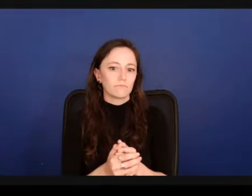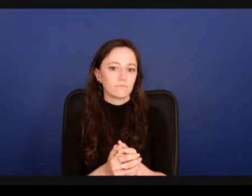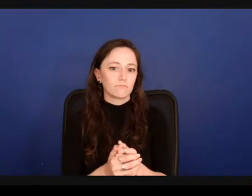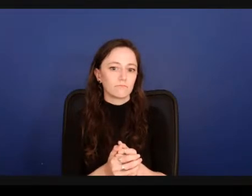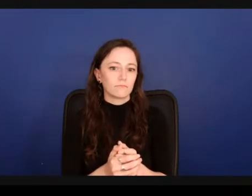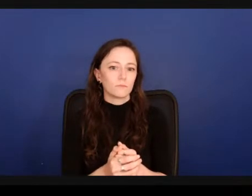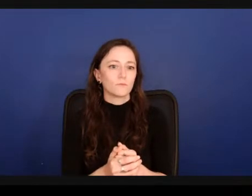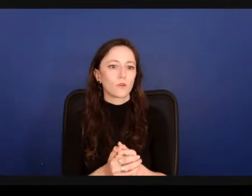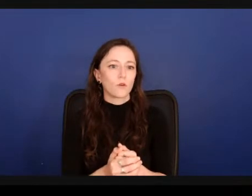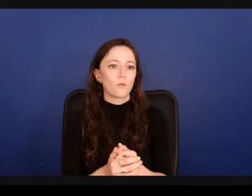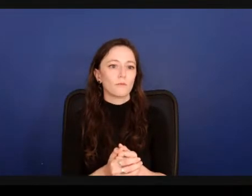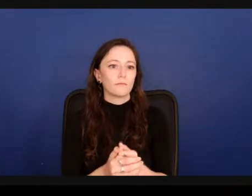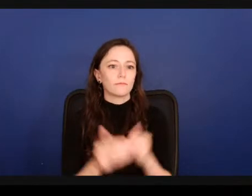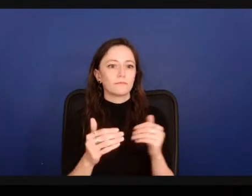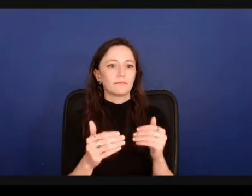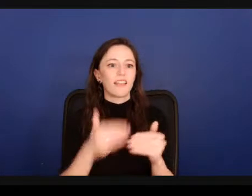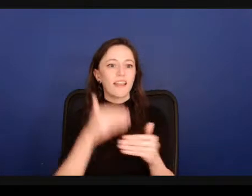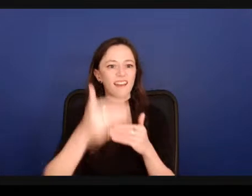31st.